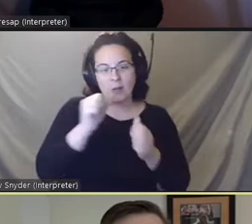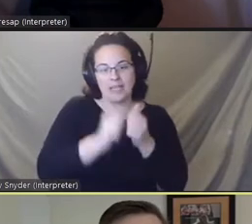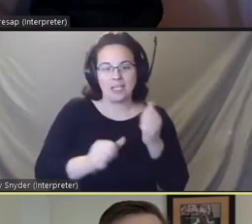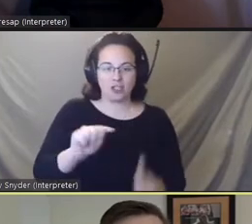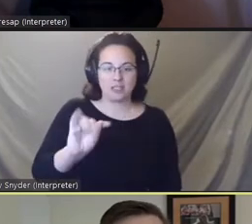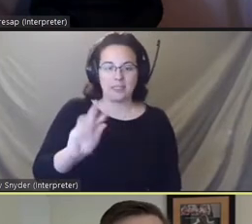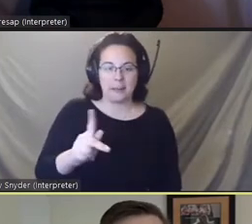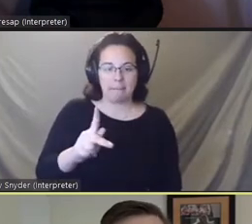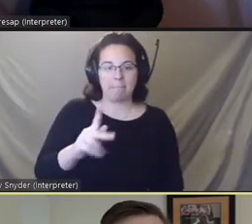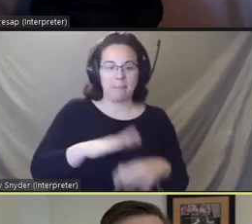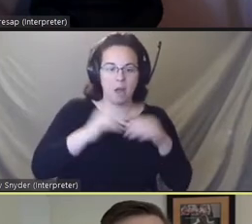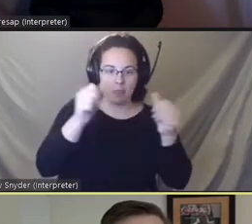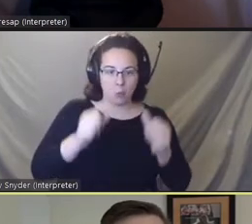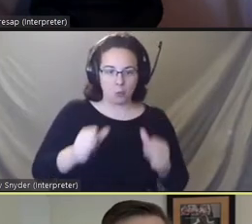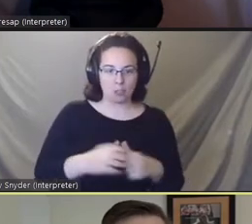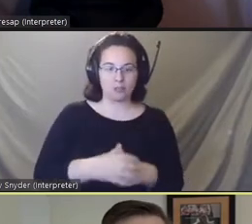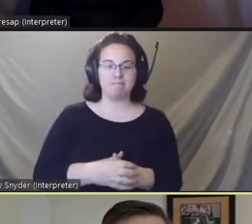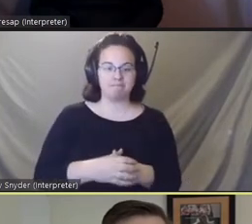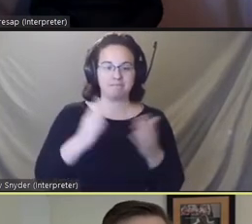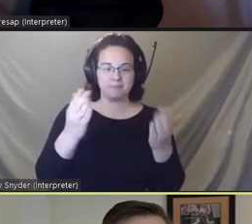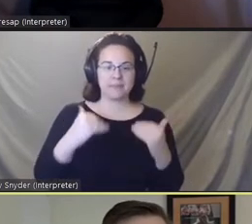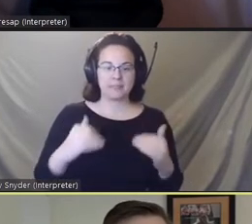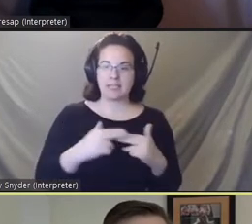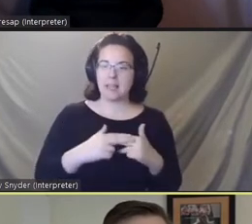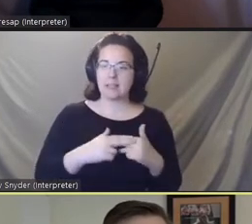poster. Next slide.